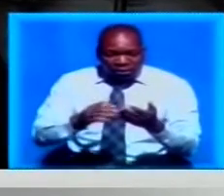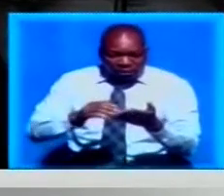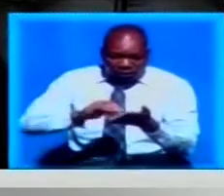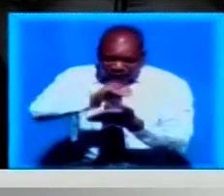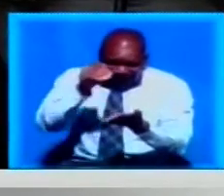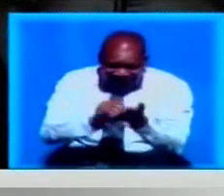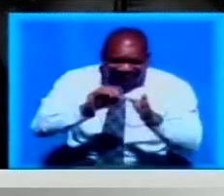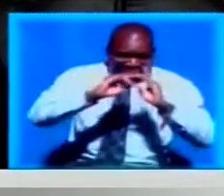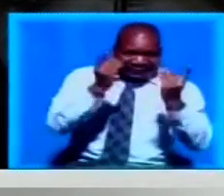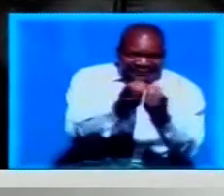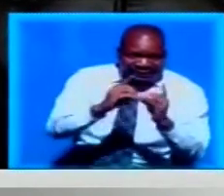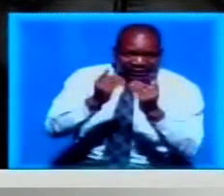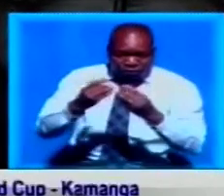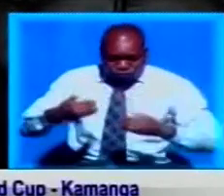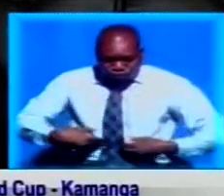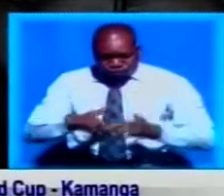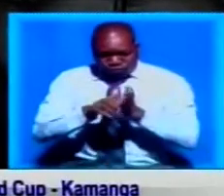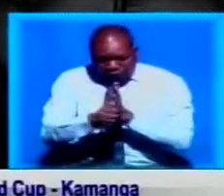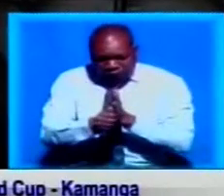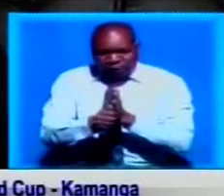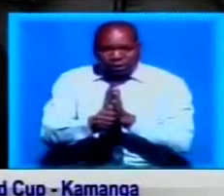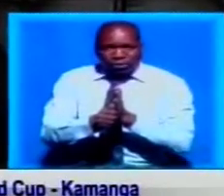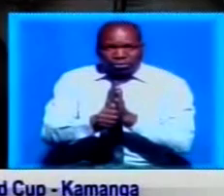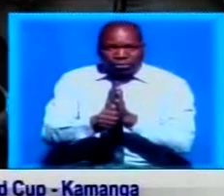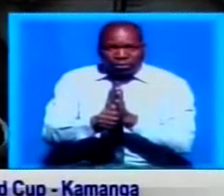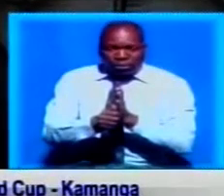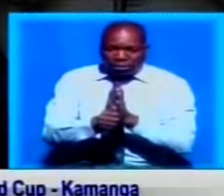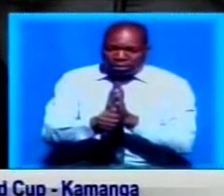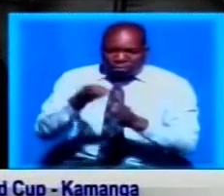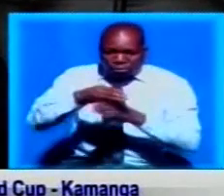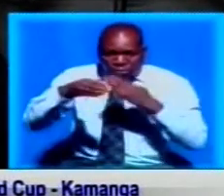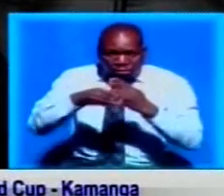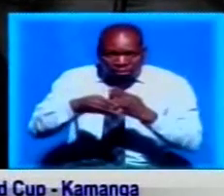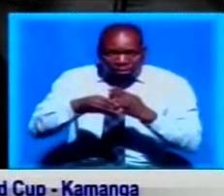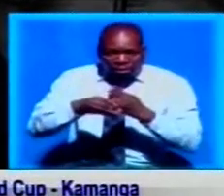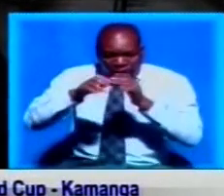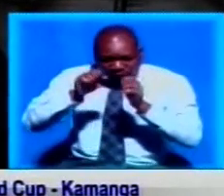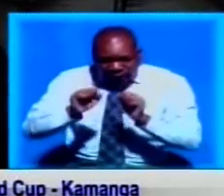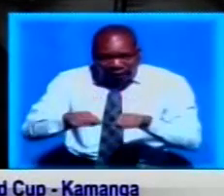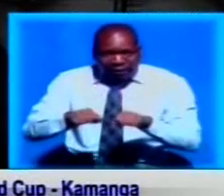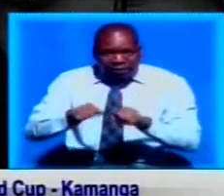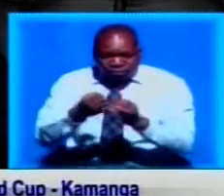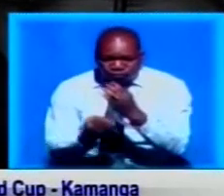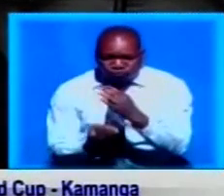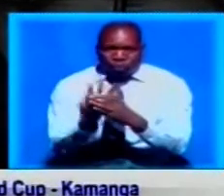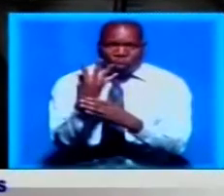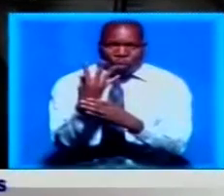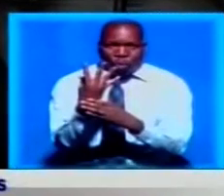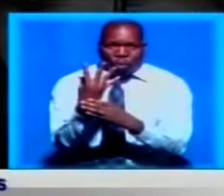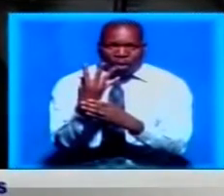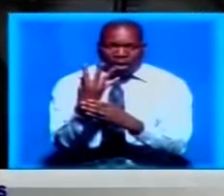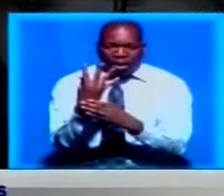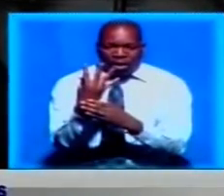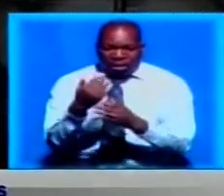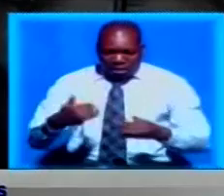in district, it will culminate into massive boom in as far as meaningful participation